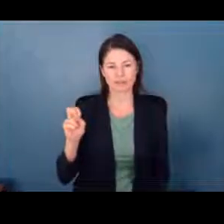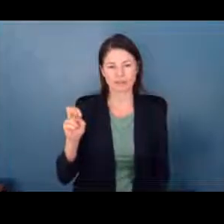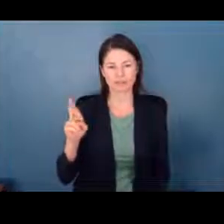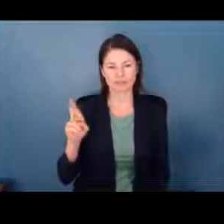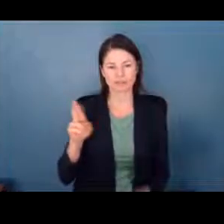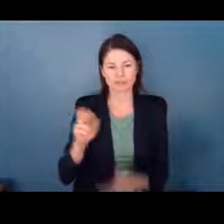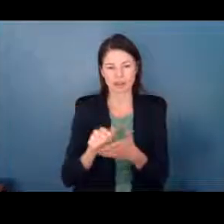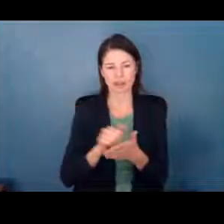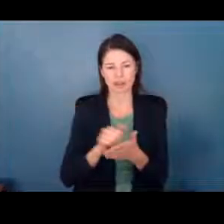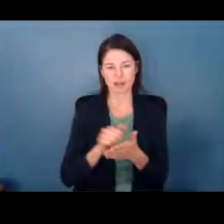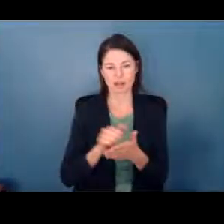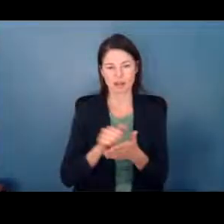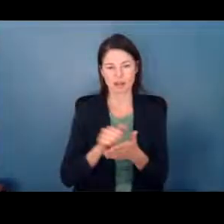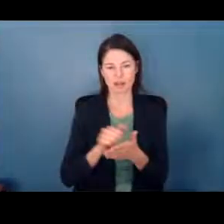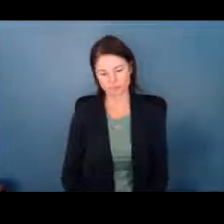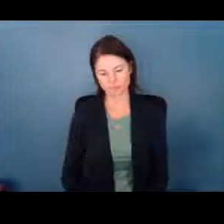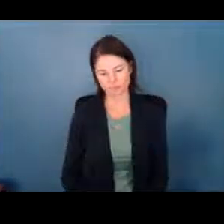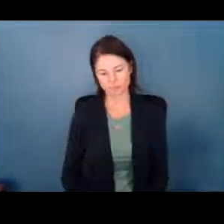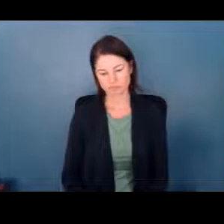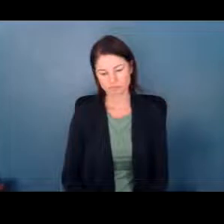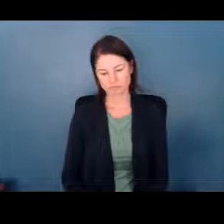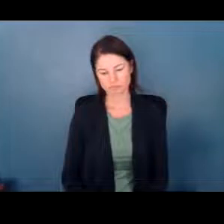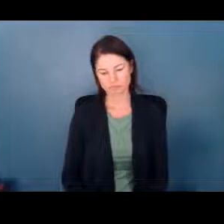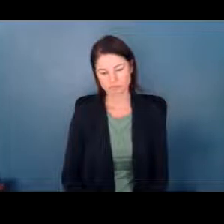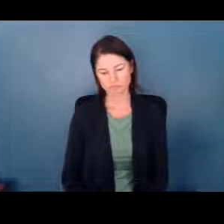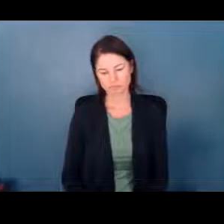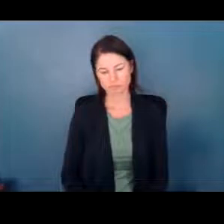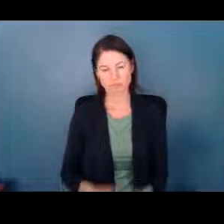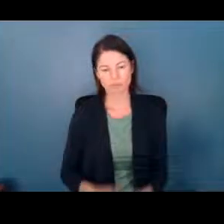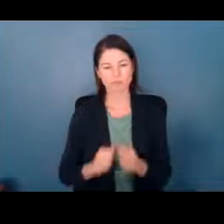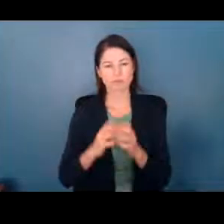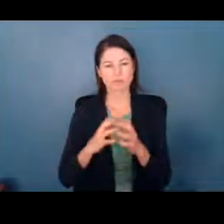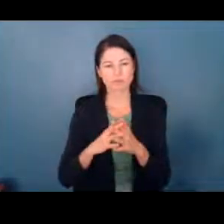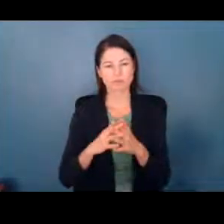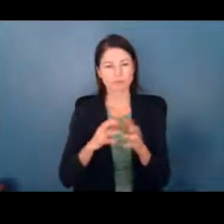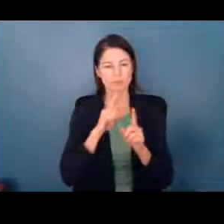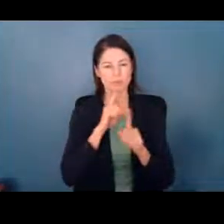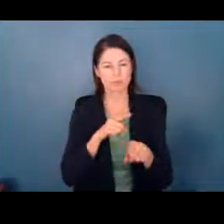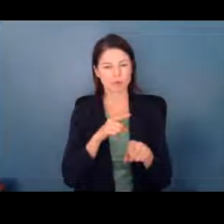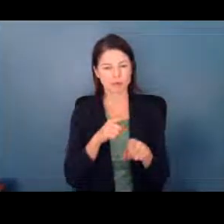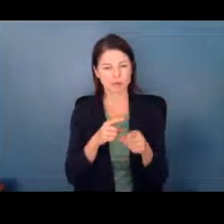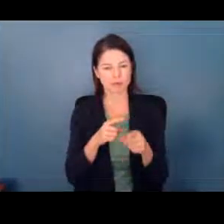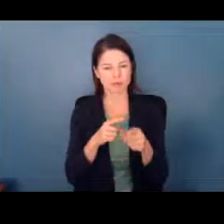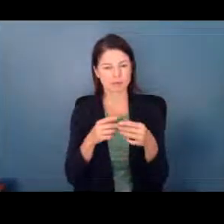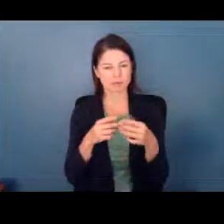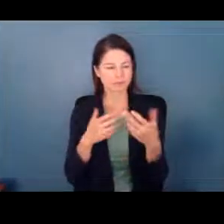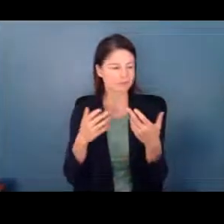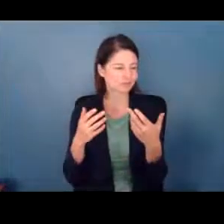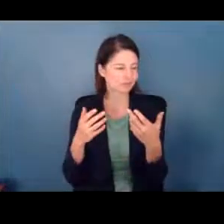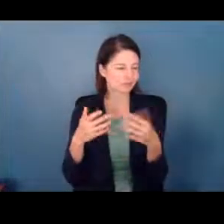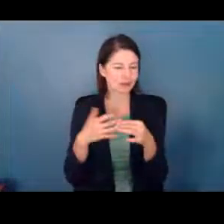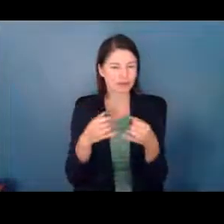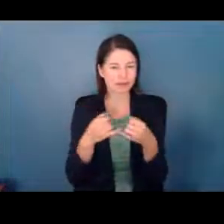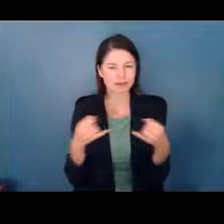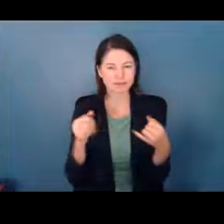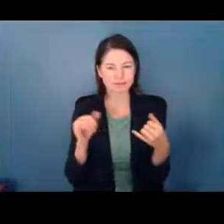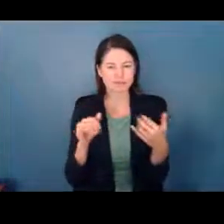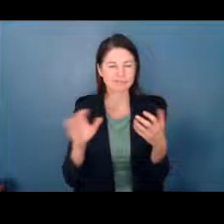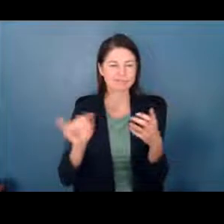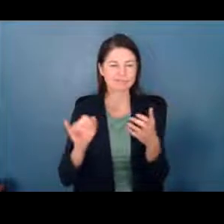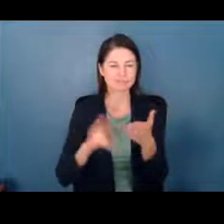to establish a reporting requirements through service level agreements, which are kind of like contracts, to use a